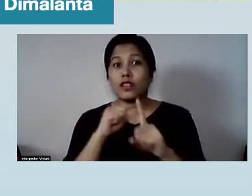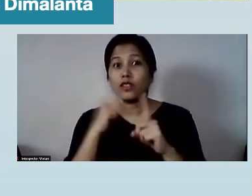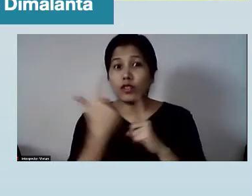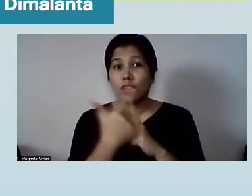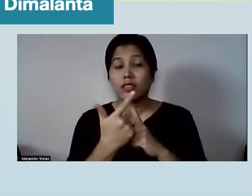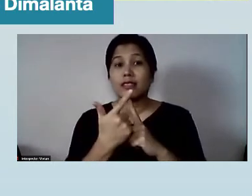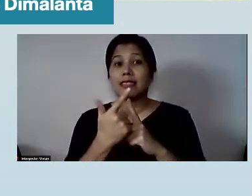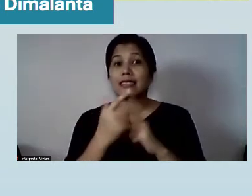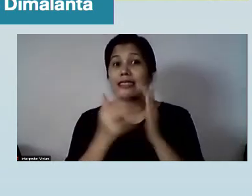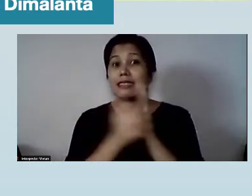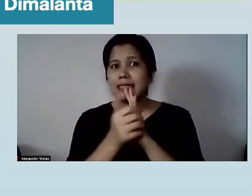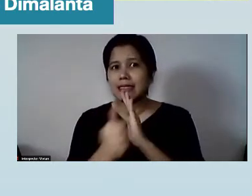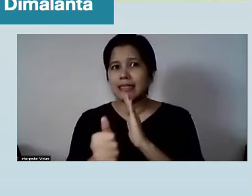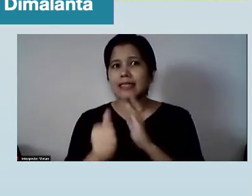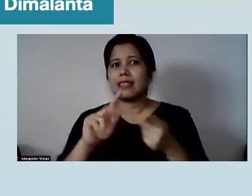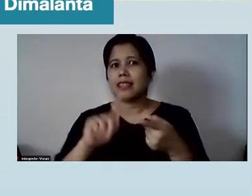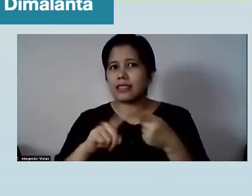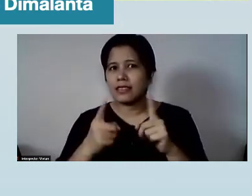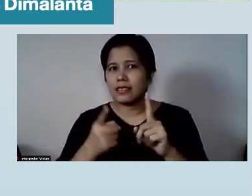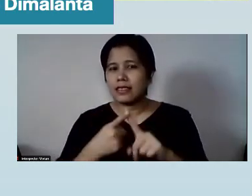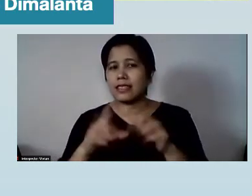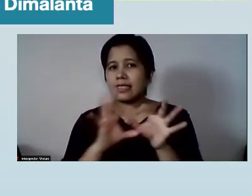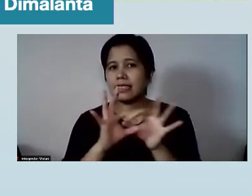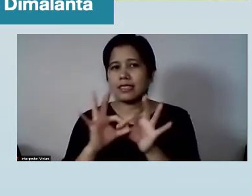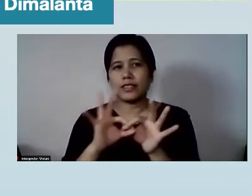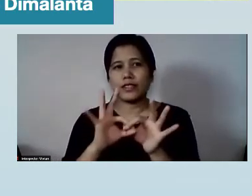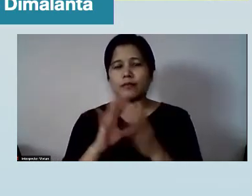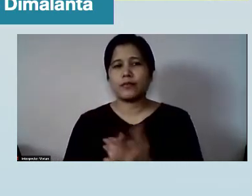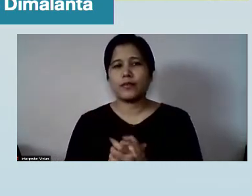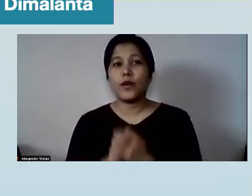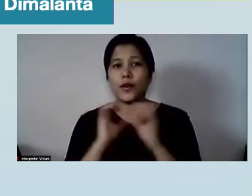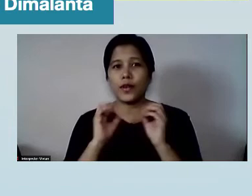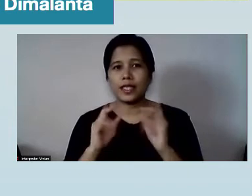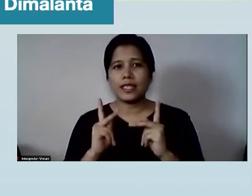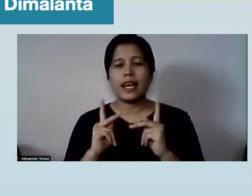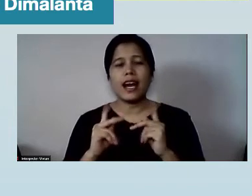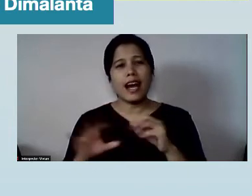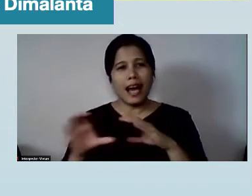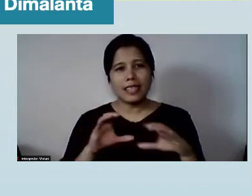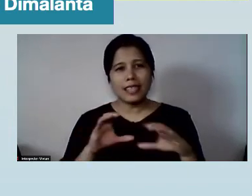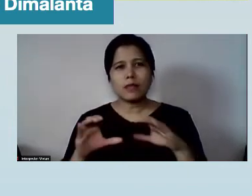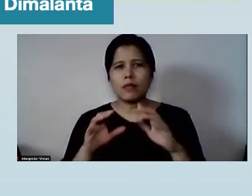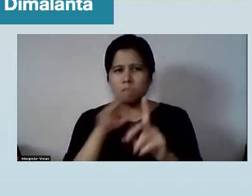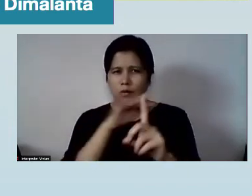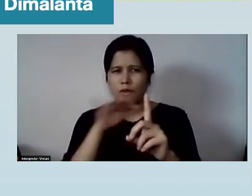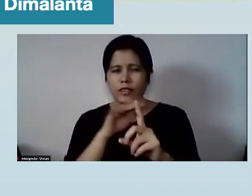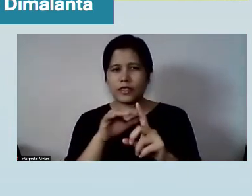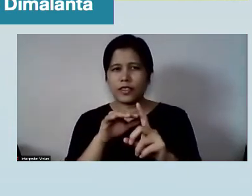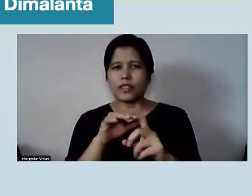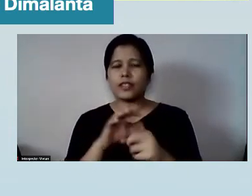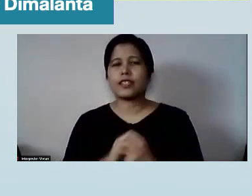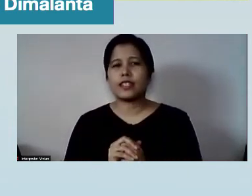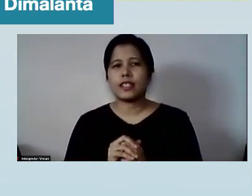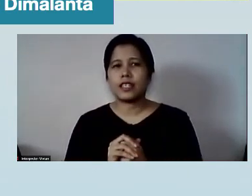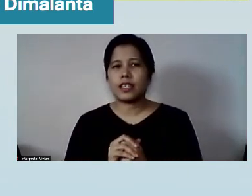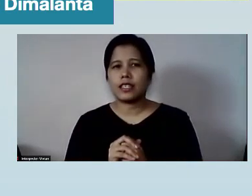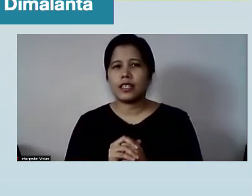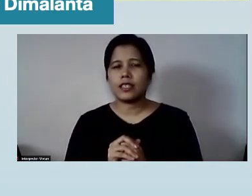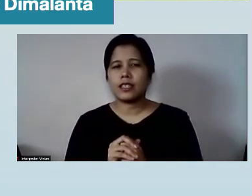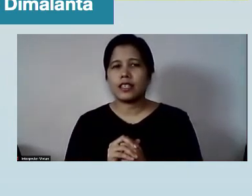peer relationships. Next slide, please. Okay. Actively monitor their interaction with others.